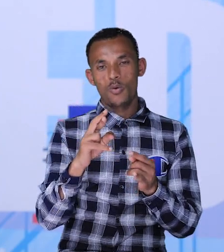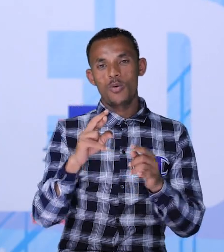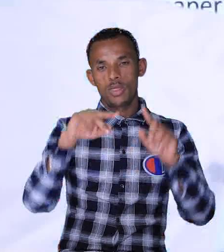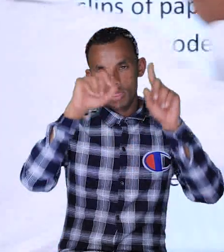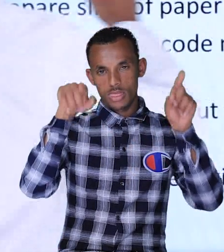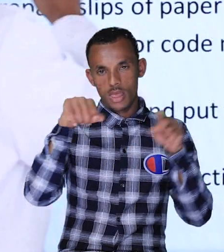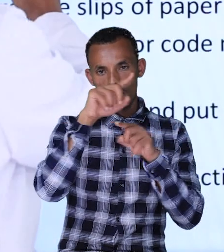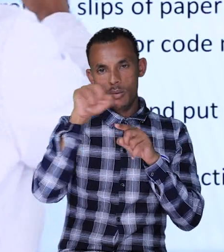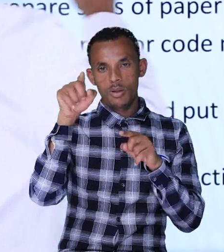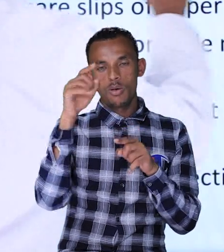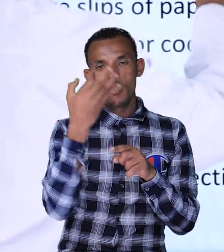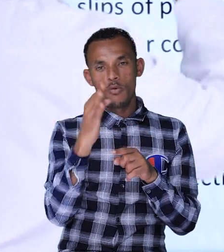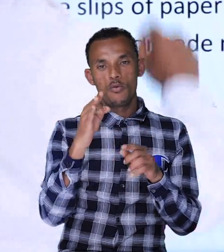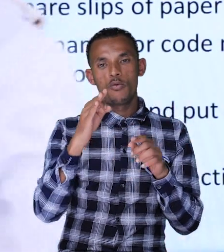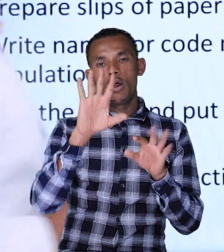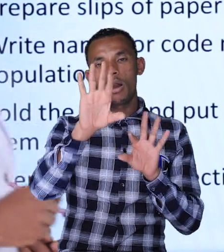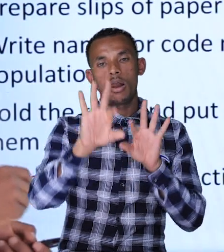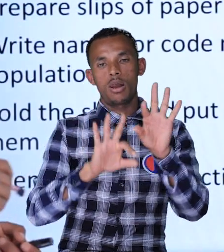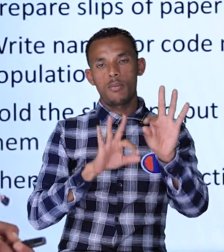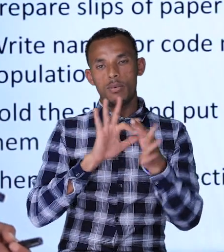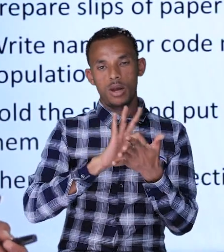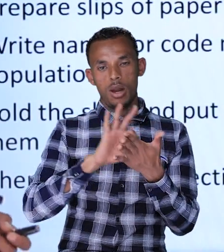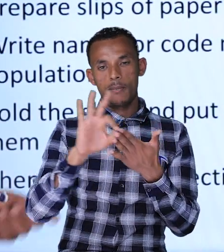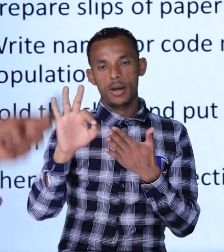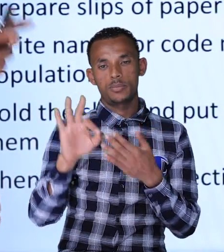of random number.